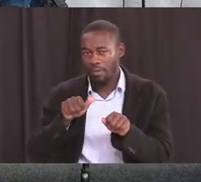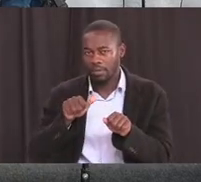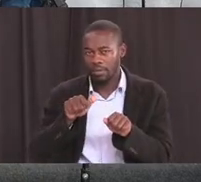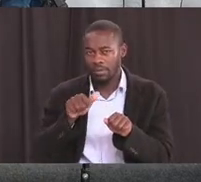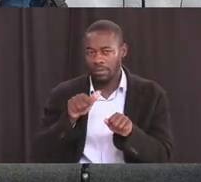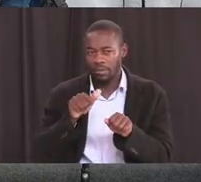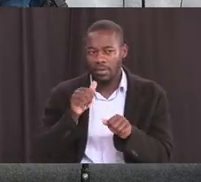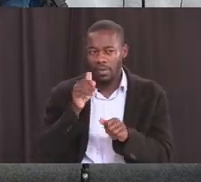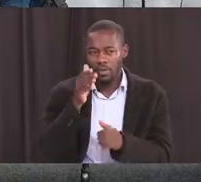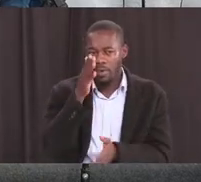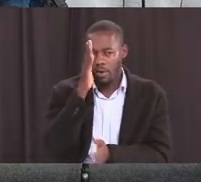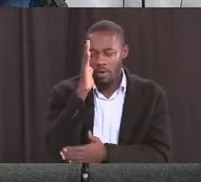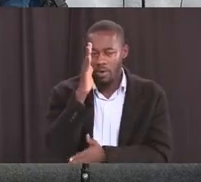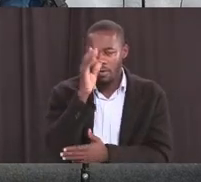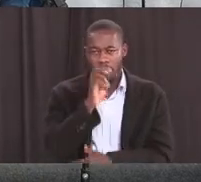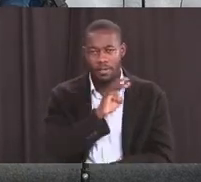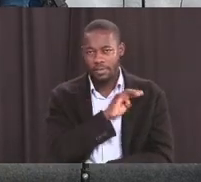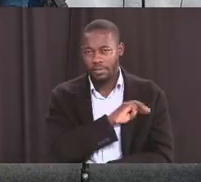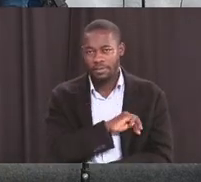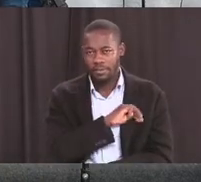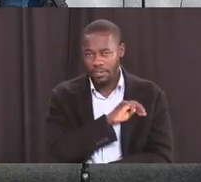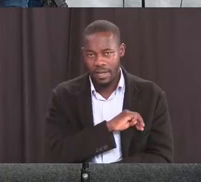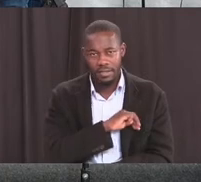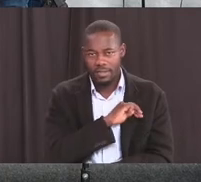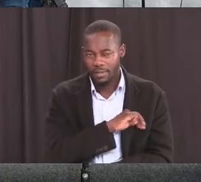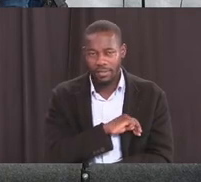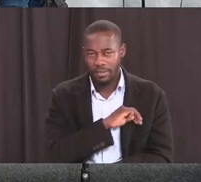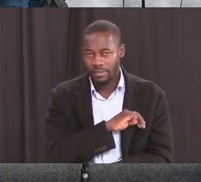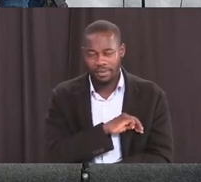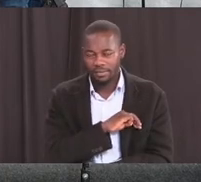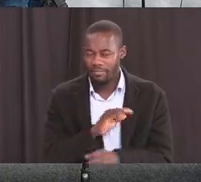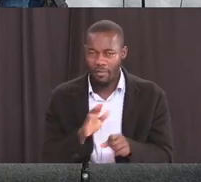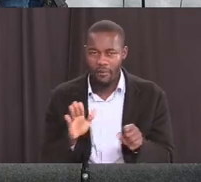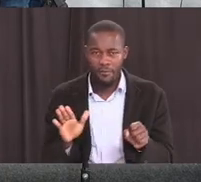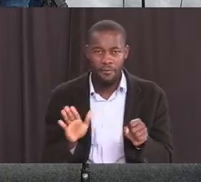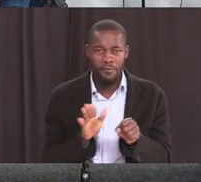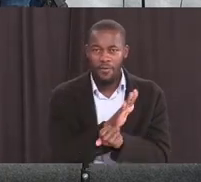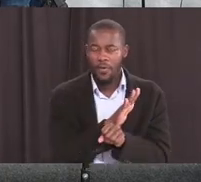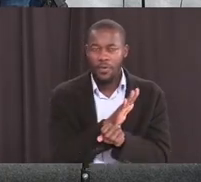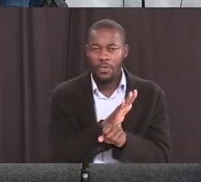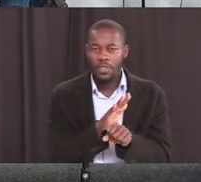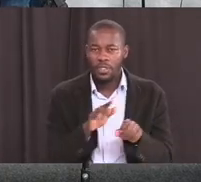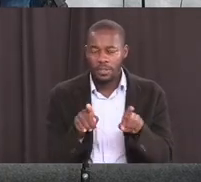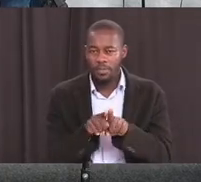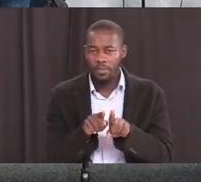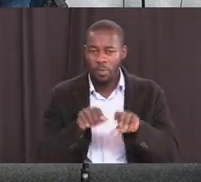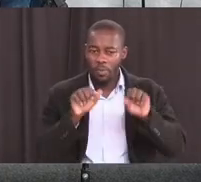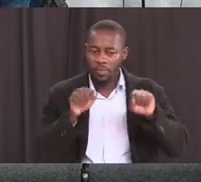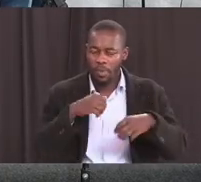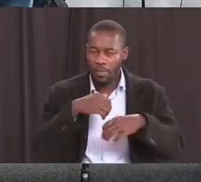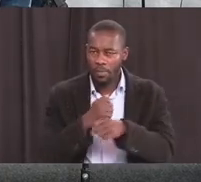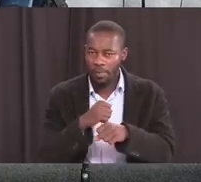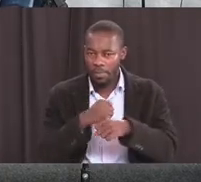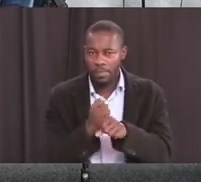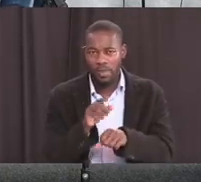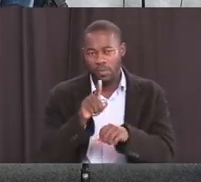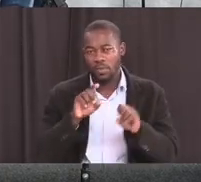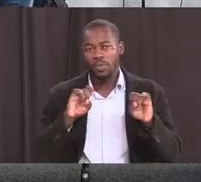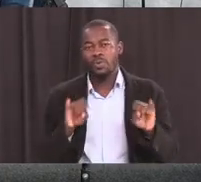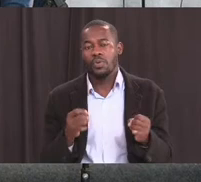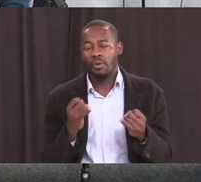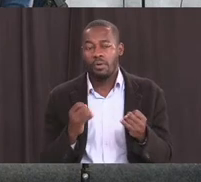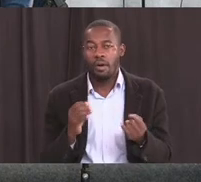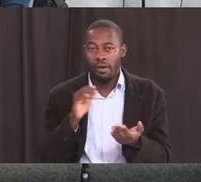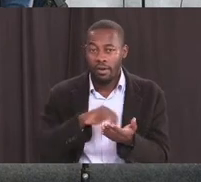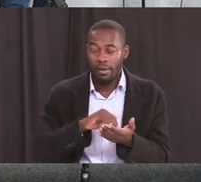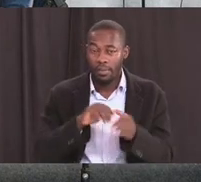God is inviting us to be unwrapped from the old clothes and to put on the new. And I just want to give